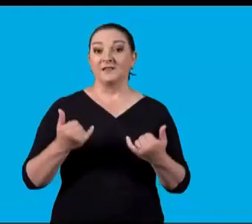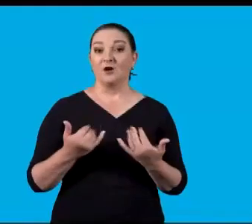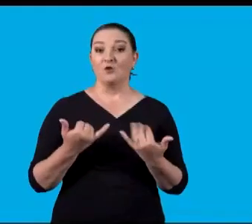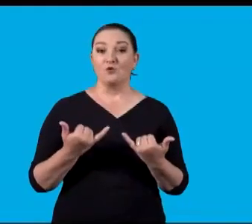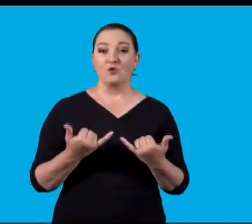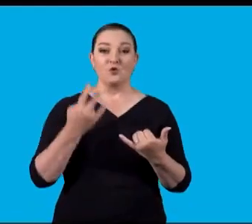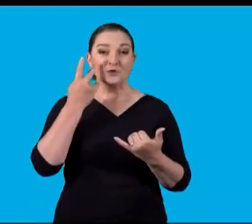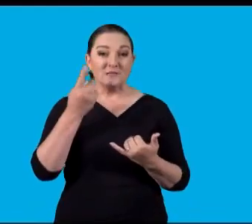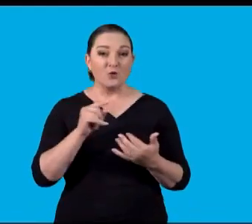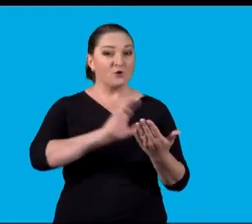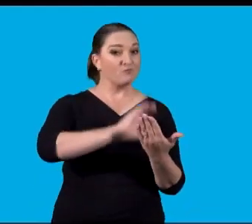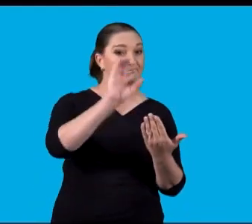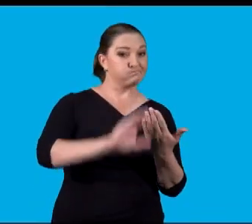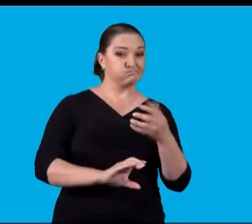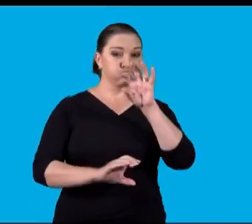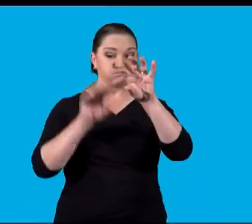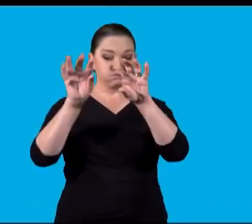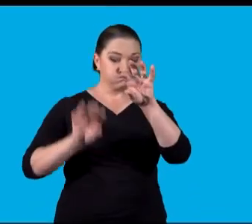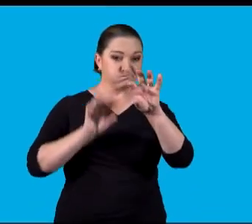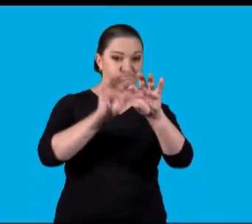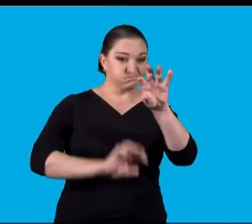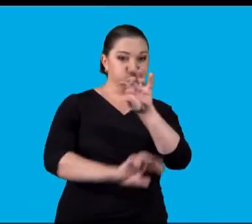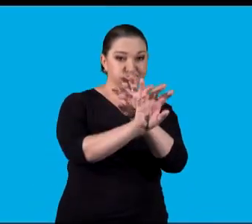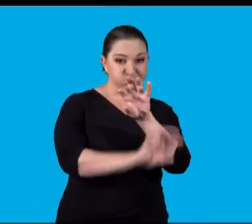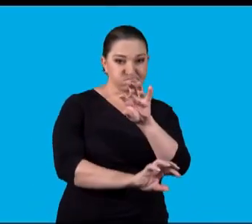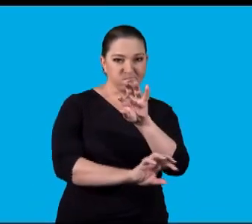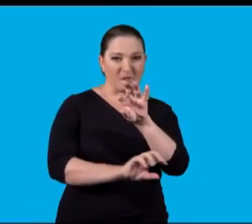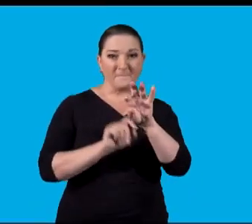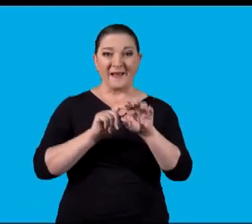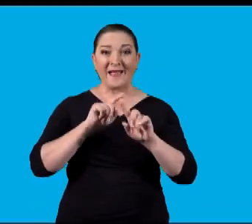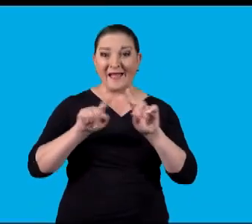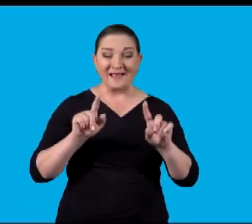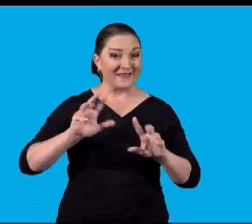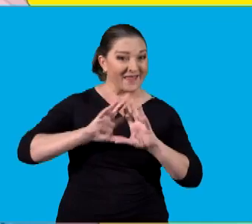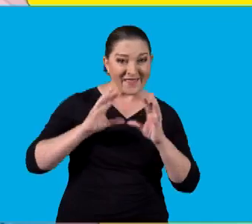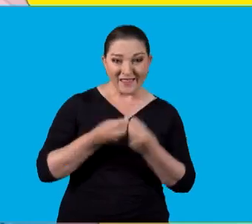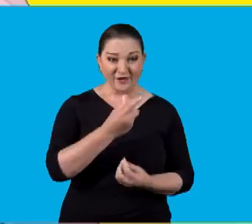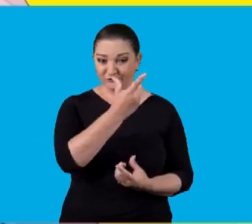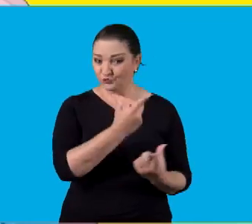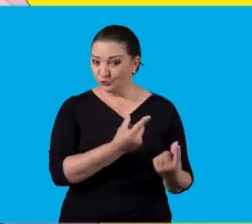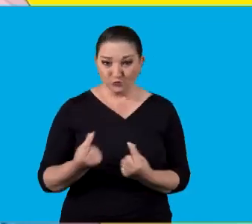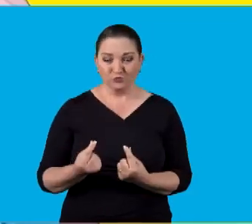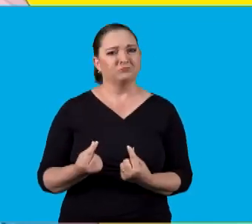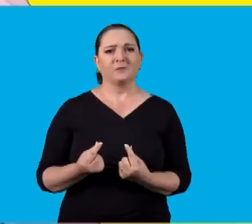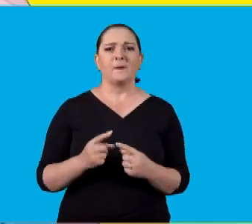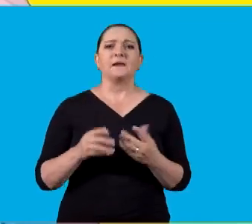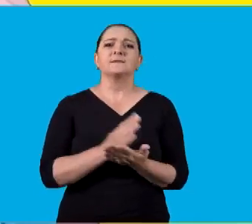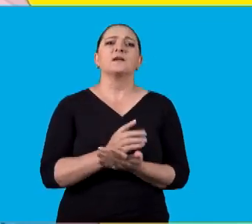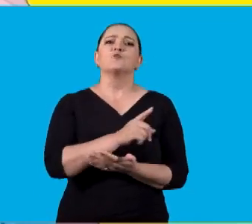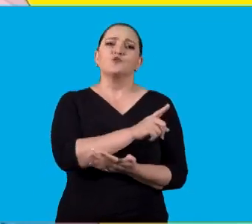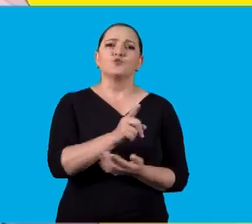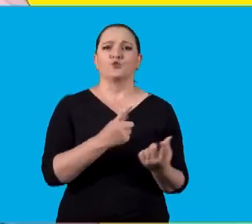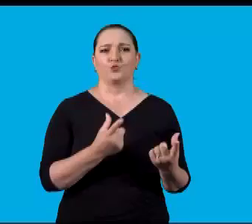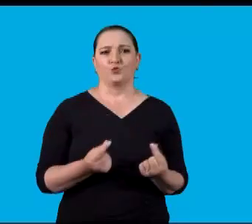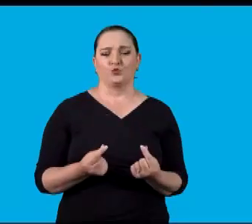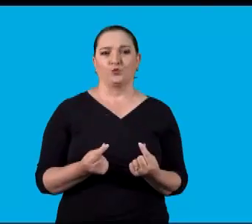This is the curriculum scope for the cash flow statement. However, I will not do everything. Some parts you will do.